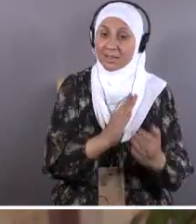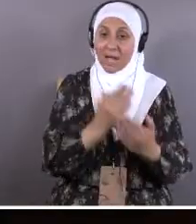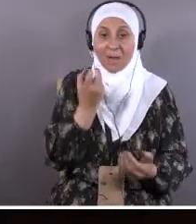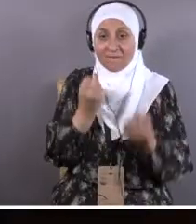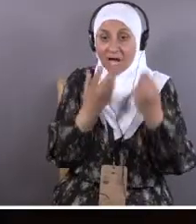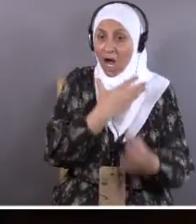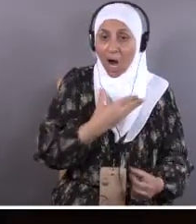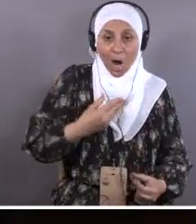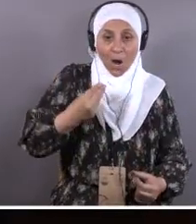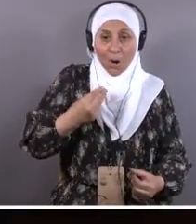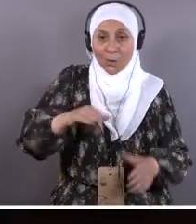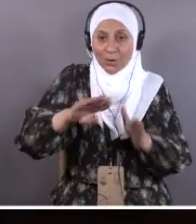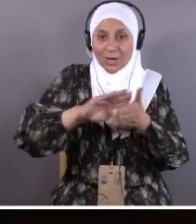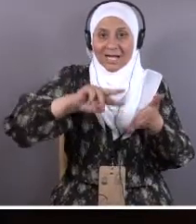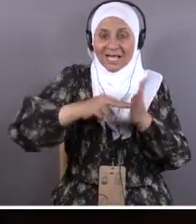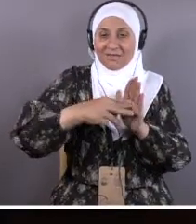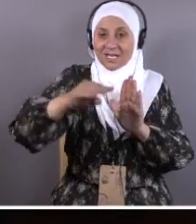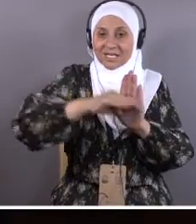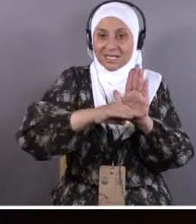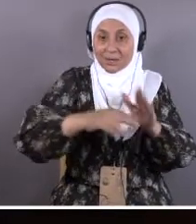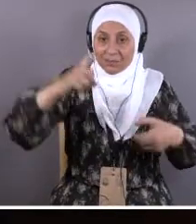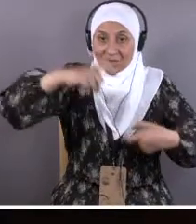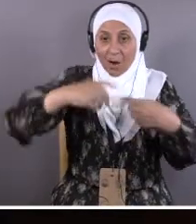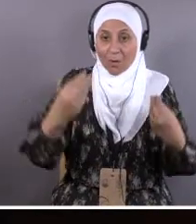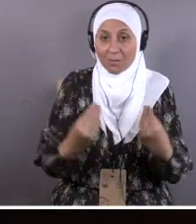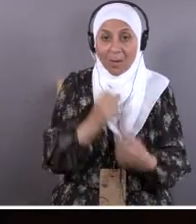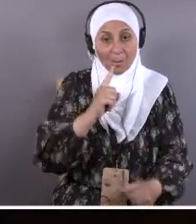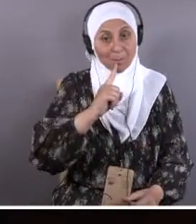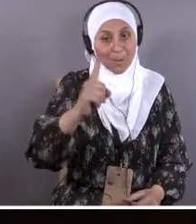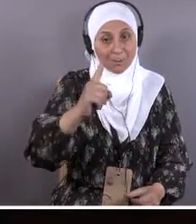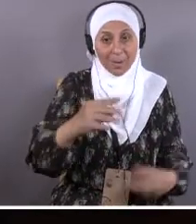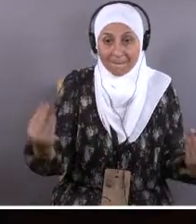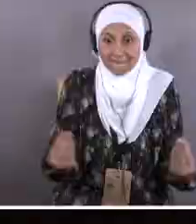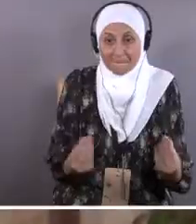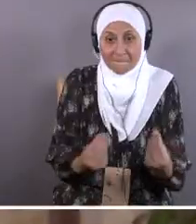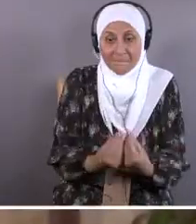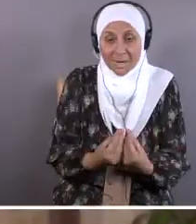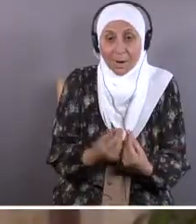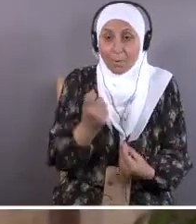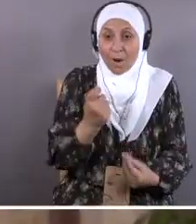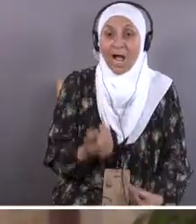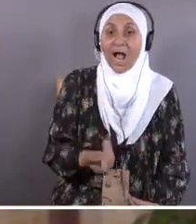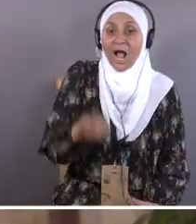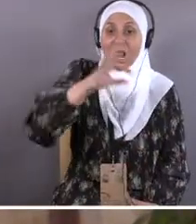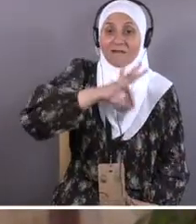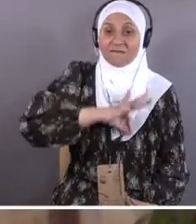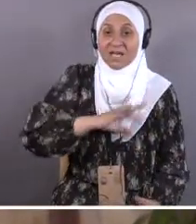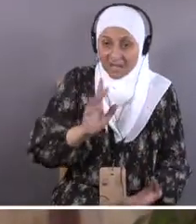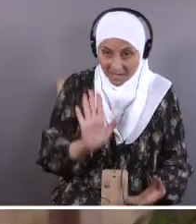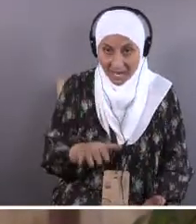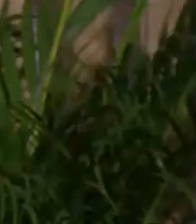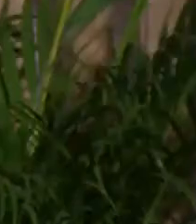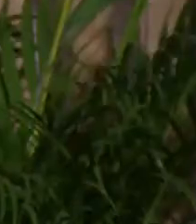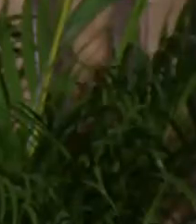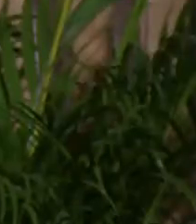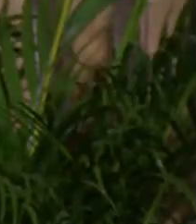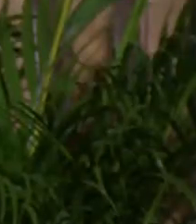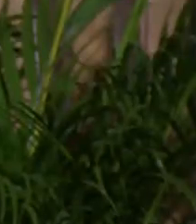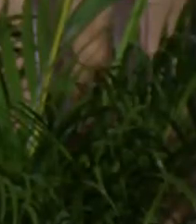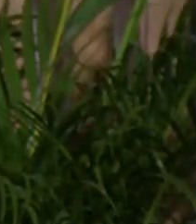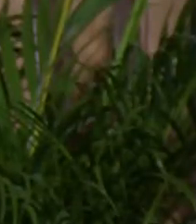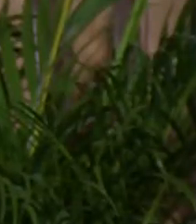guidance. Your collaboration and commitment have been invaluable, and we look forward to continuing our work with you in the